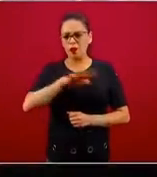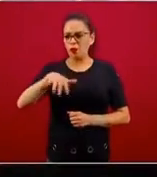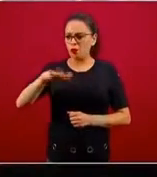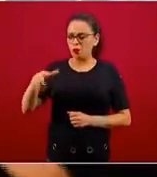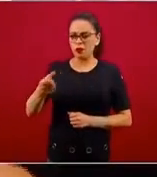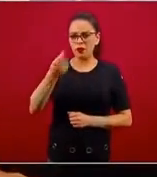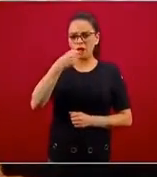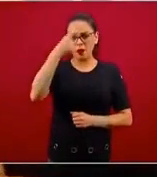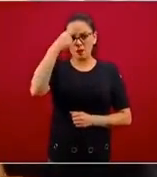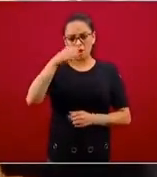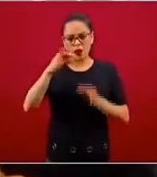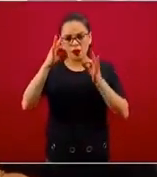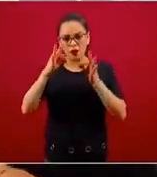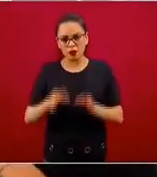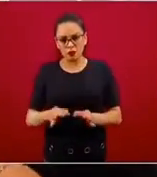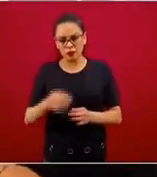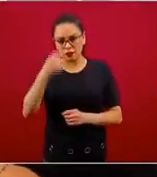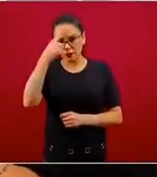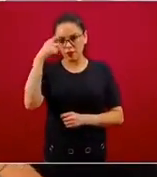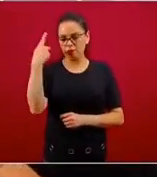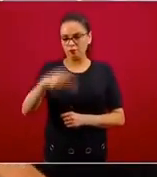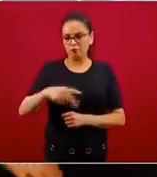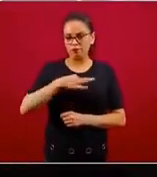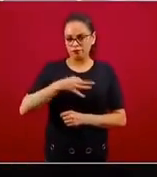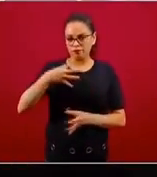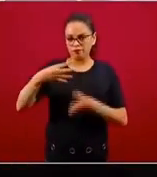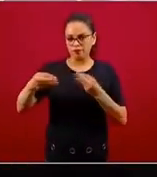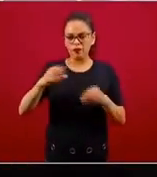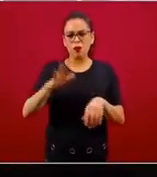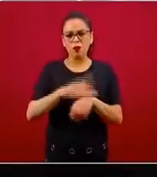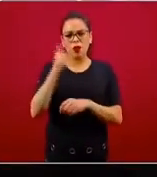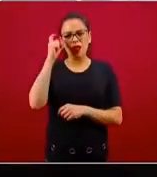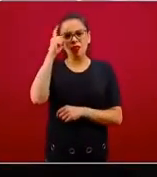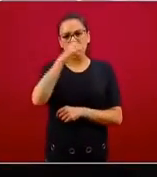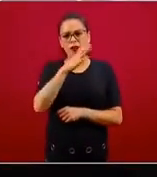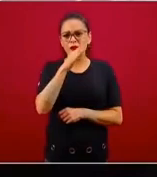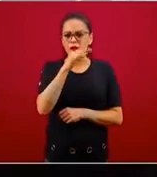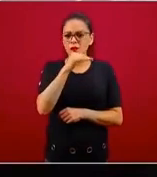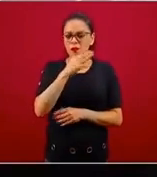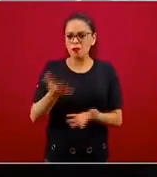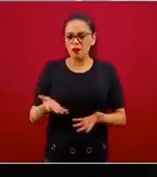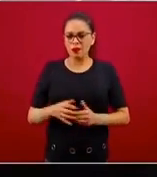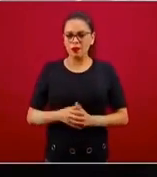100% hard eficaz to en la find erradicación del virus medicine that y qué has been 100% características debería de efficient in tener este, por así eradicating this decirlo,